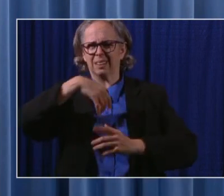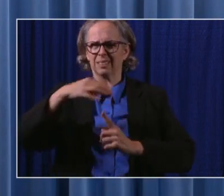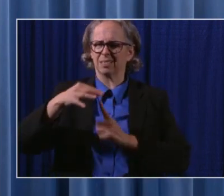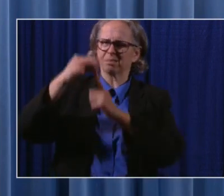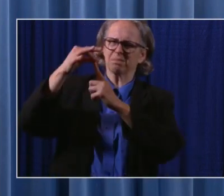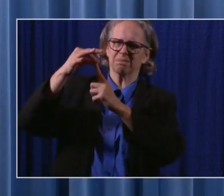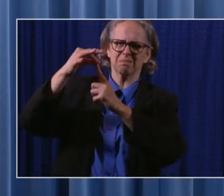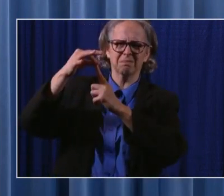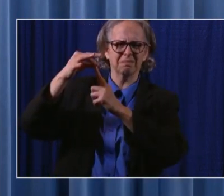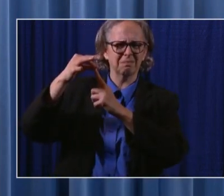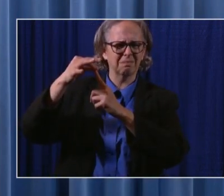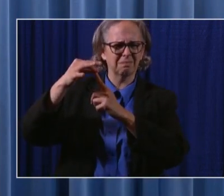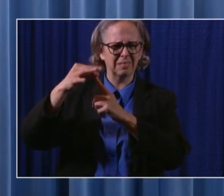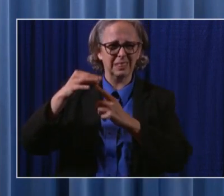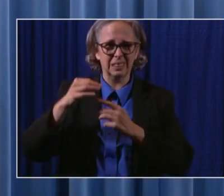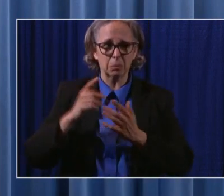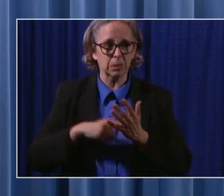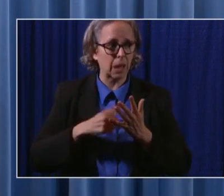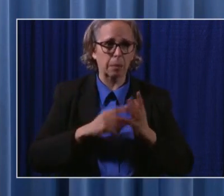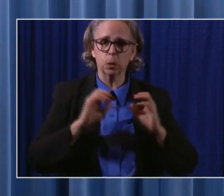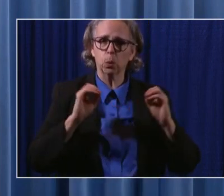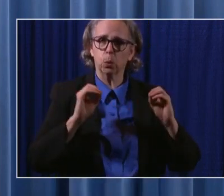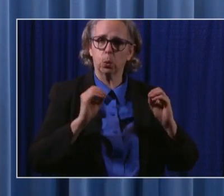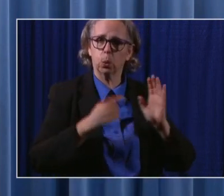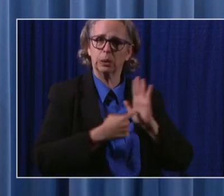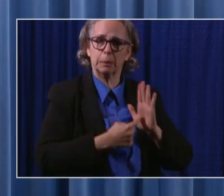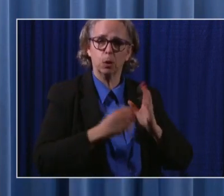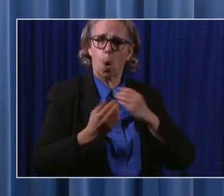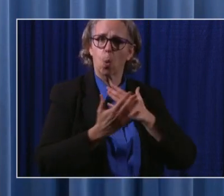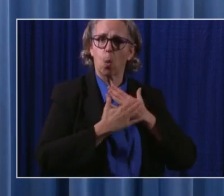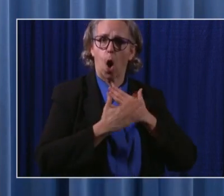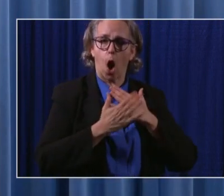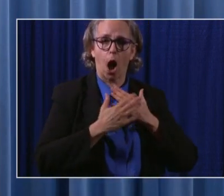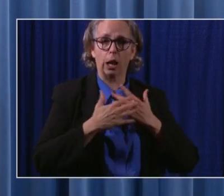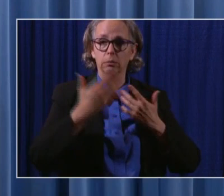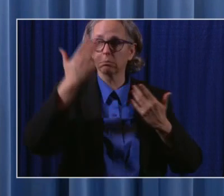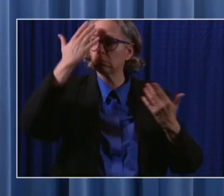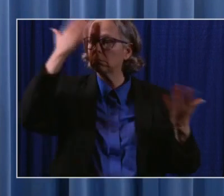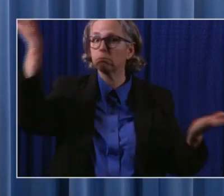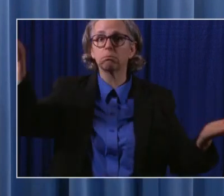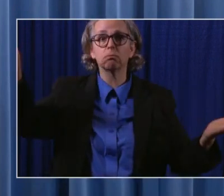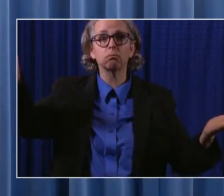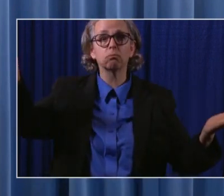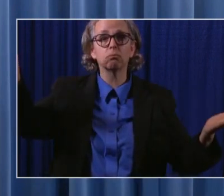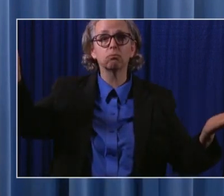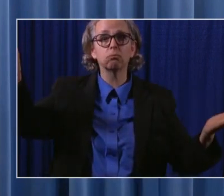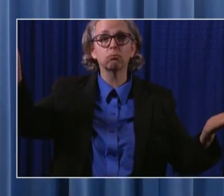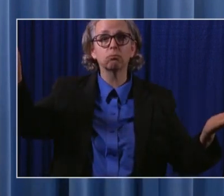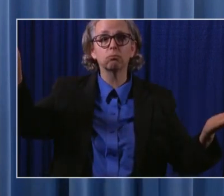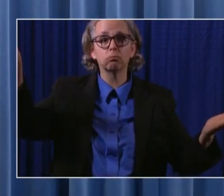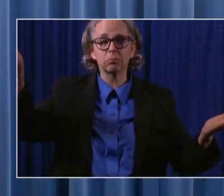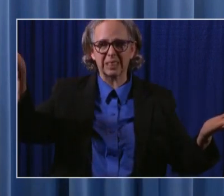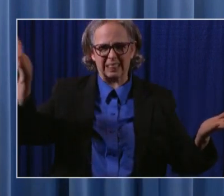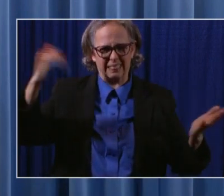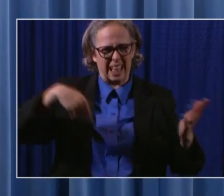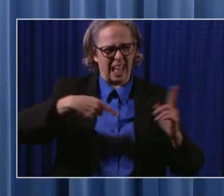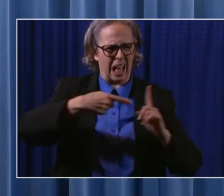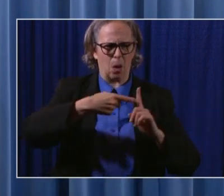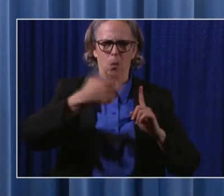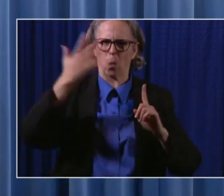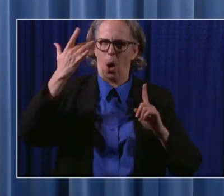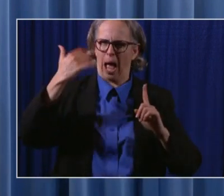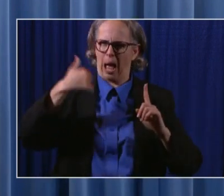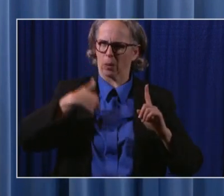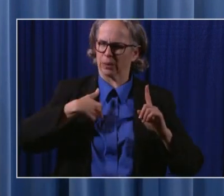symptoms many times. There's no symptoms. And again, that's why the advice in regard to masks,